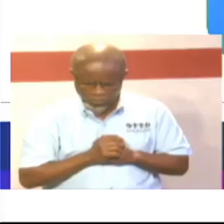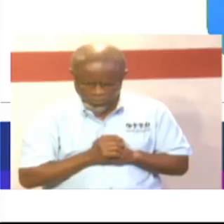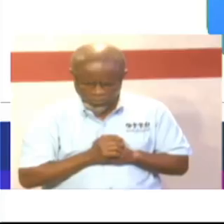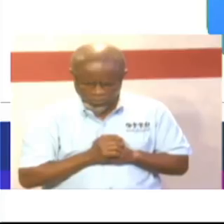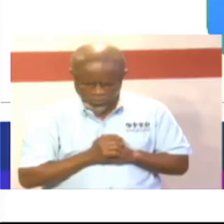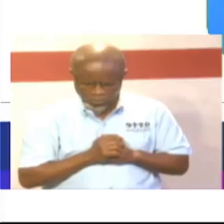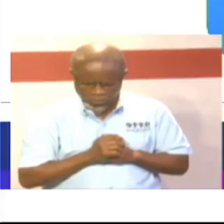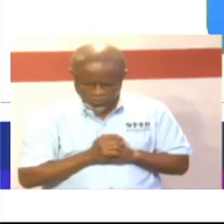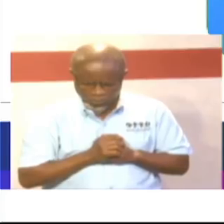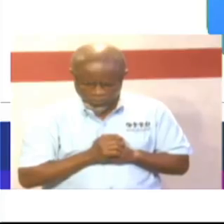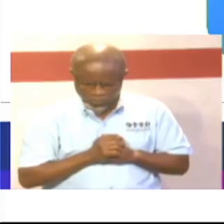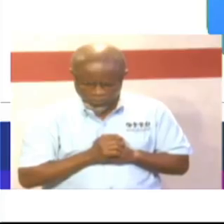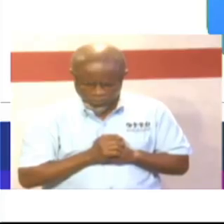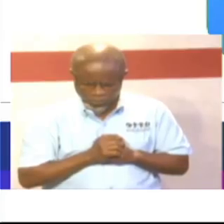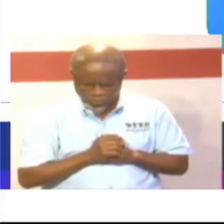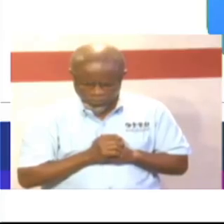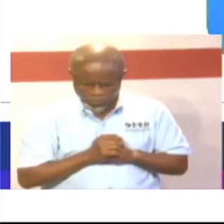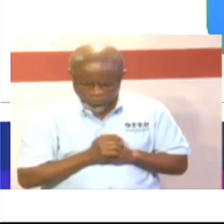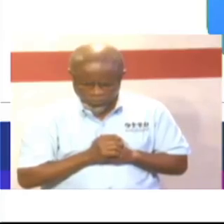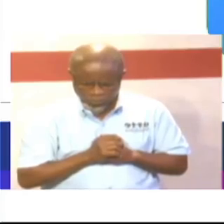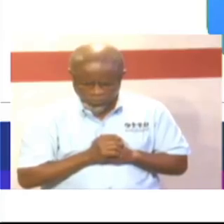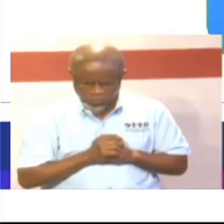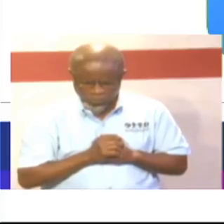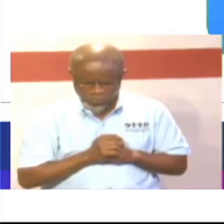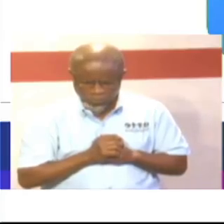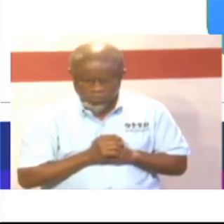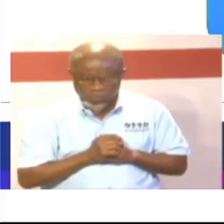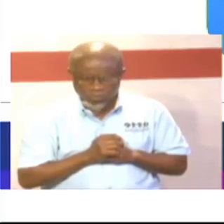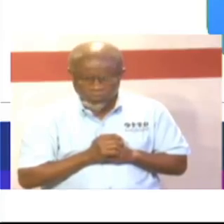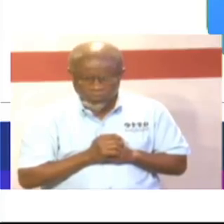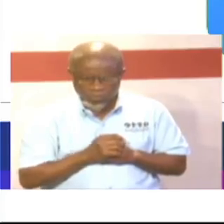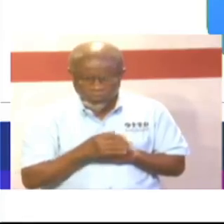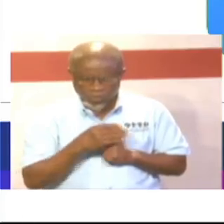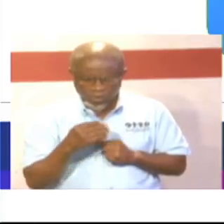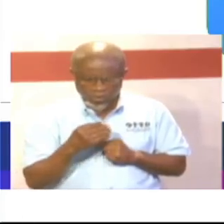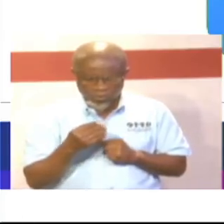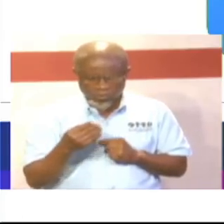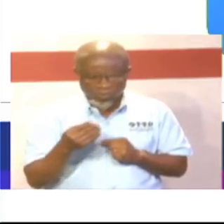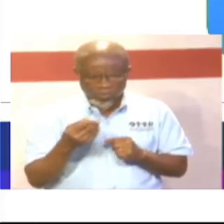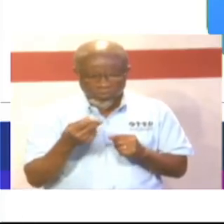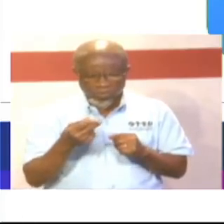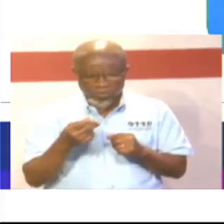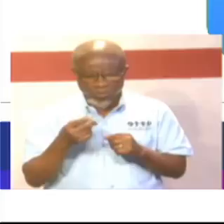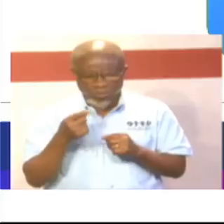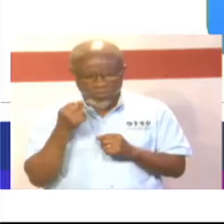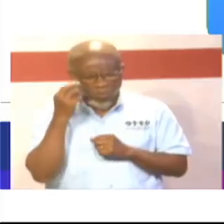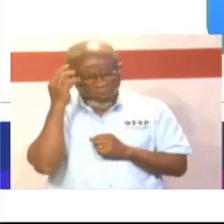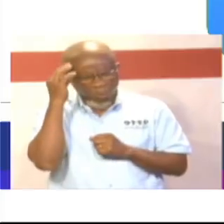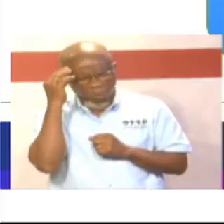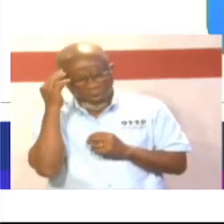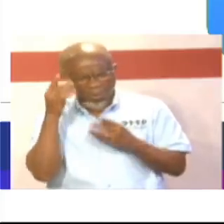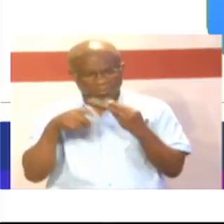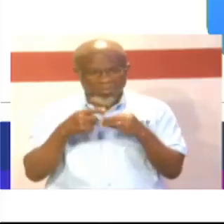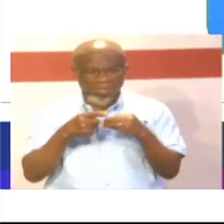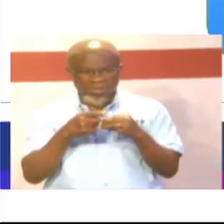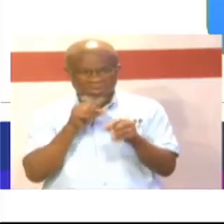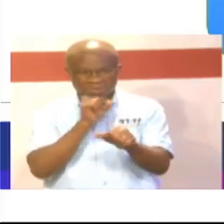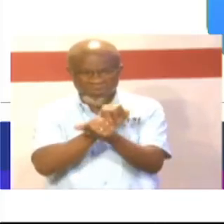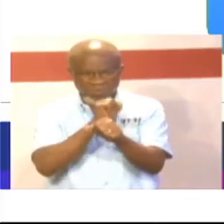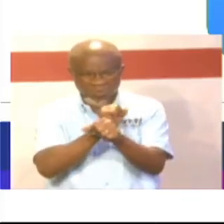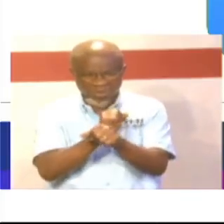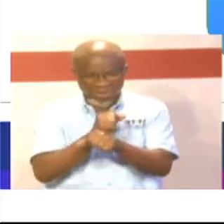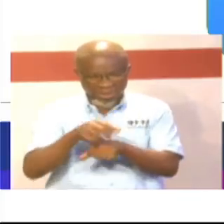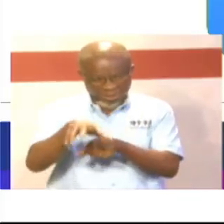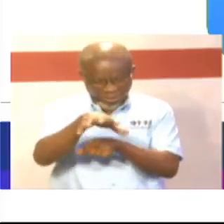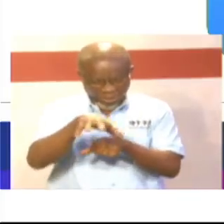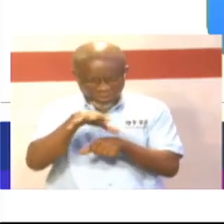Secondly, there are also concerns about the working conditions, having to work in excessive heat, for example. It's being